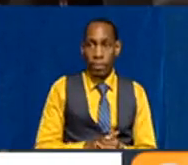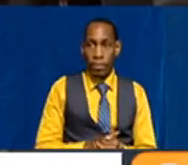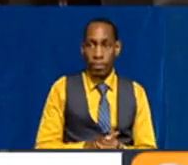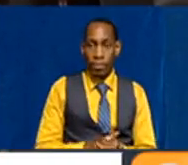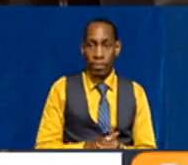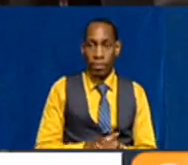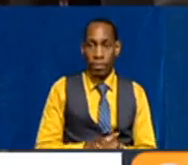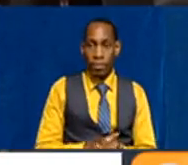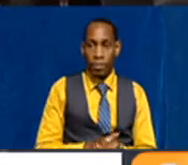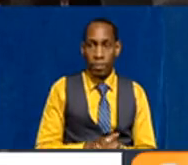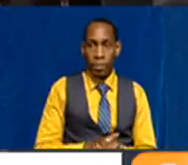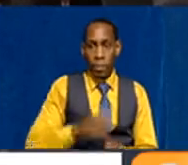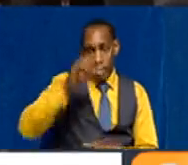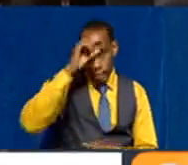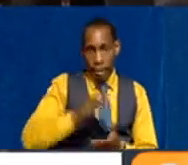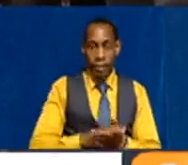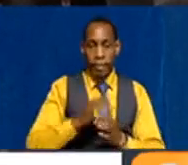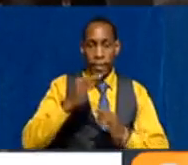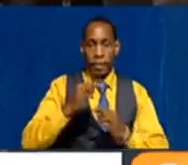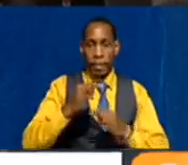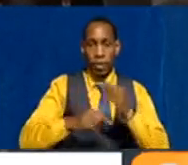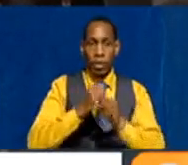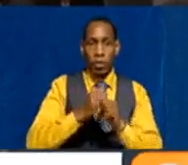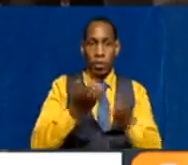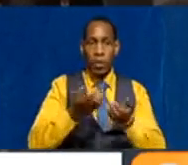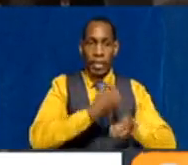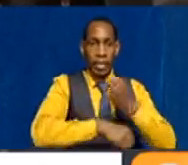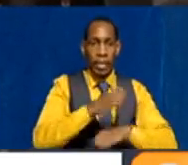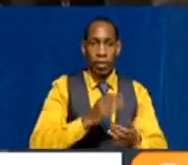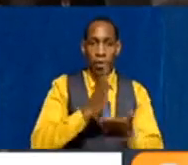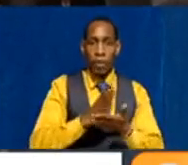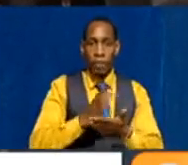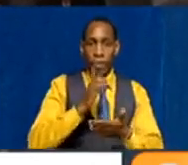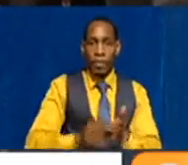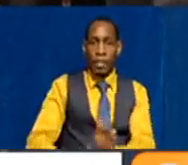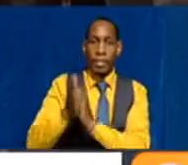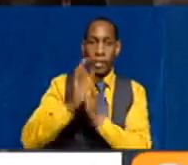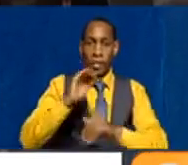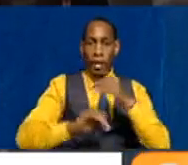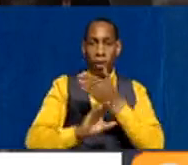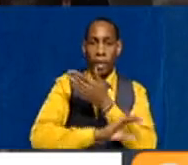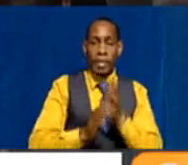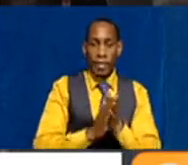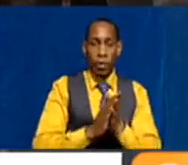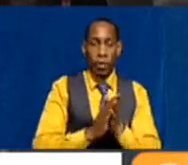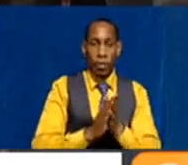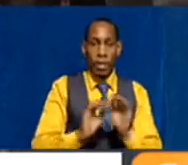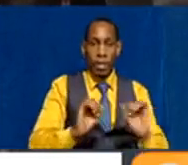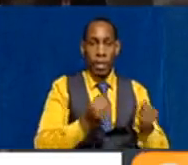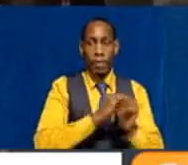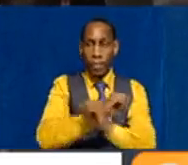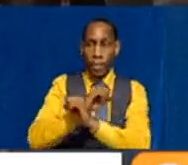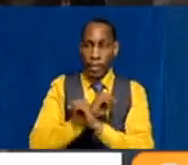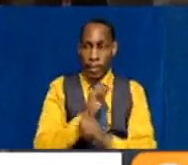take all necessary measures to ensure that the security, that the entirety of the country is safe and